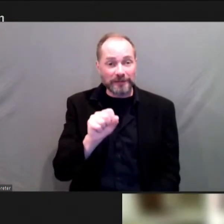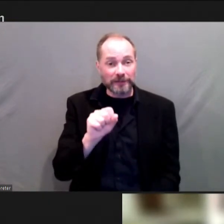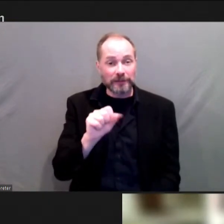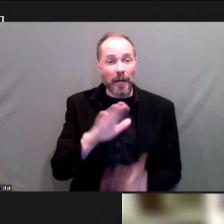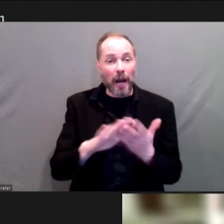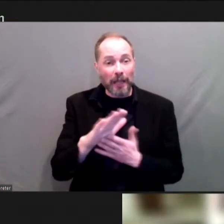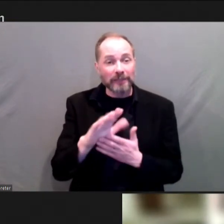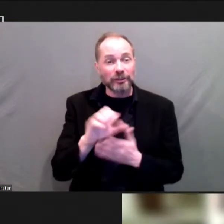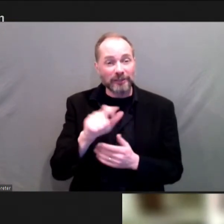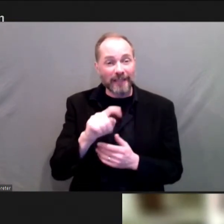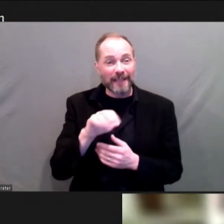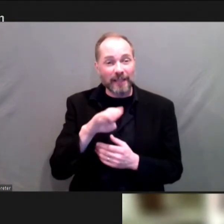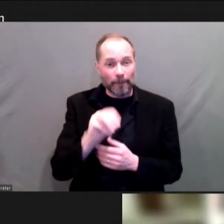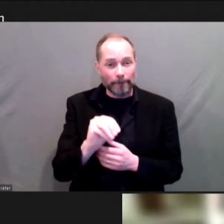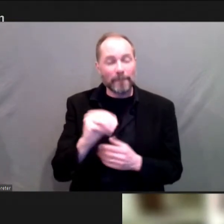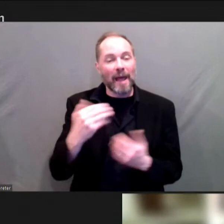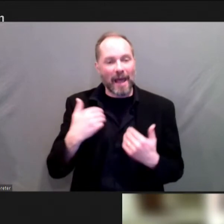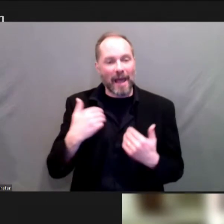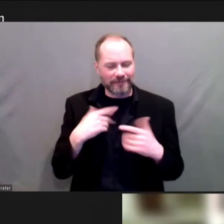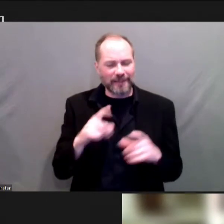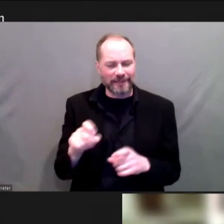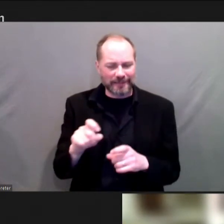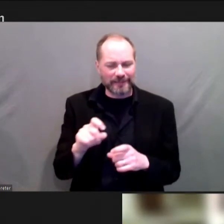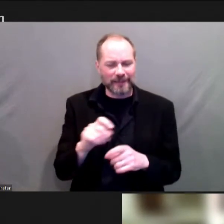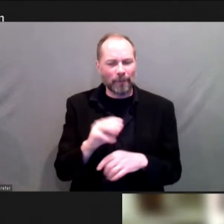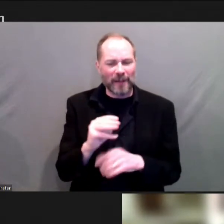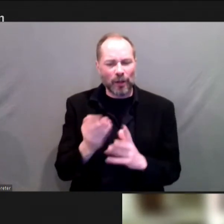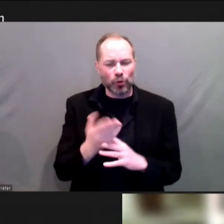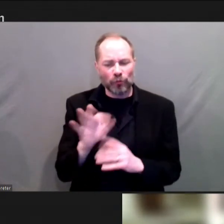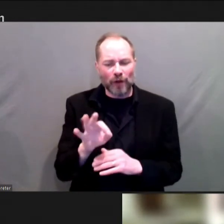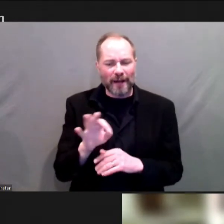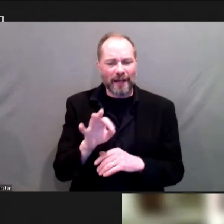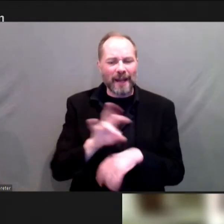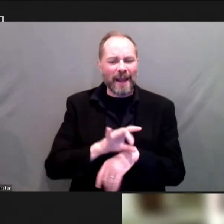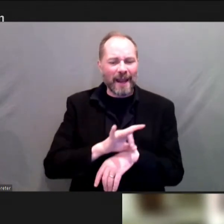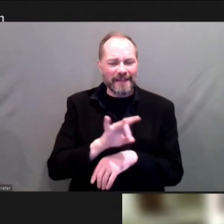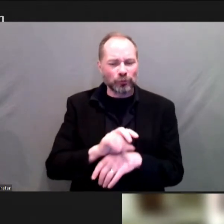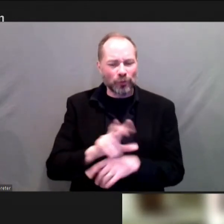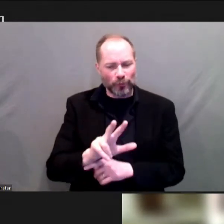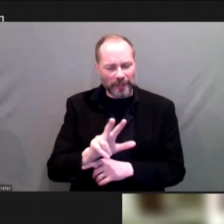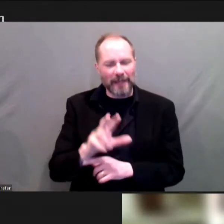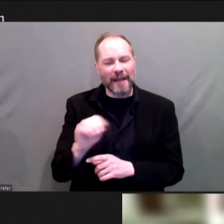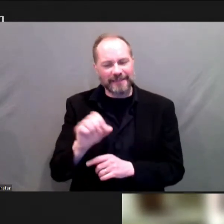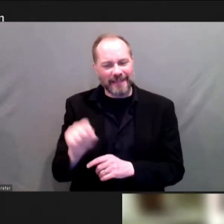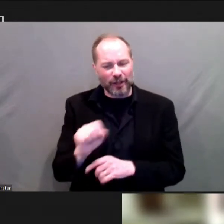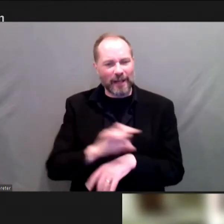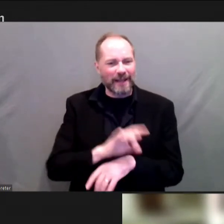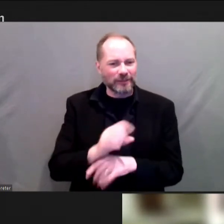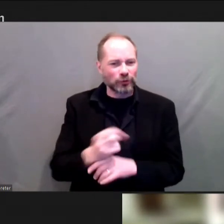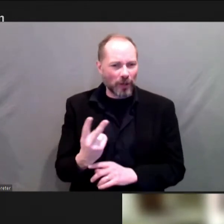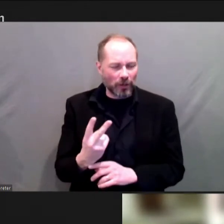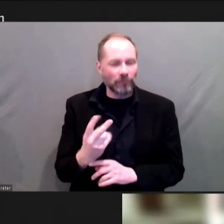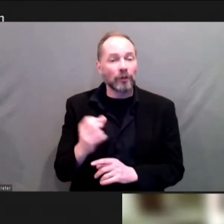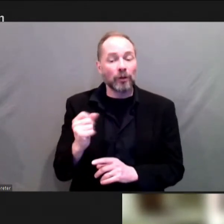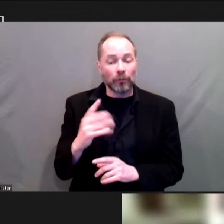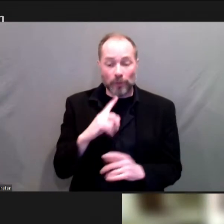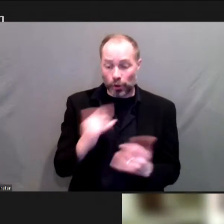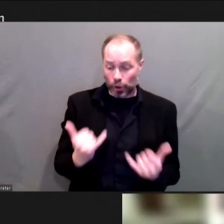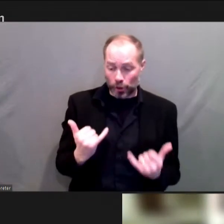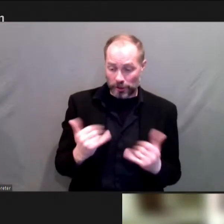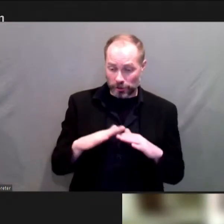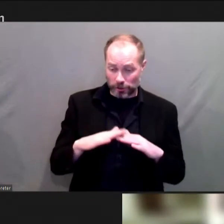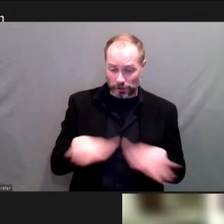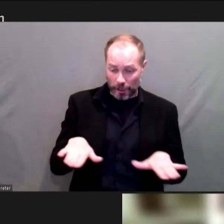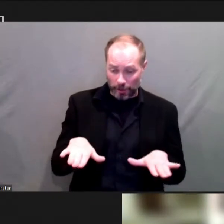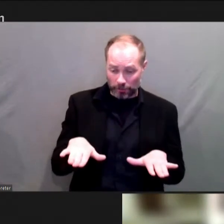7 a.m. to 3 p.m. and Saturday, 8 a.m. to noon. With regard to the current pediatric hospitalization numbers for our state,